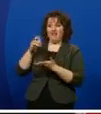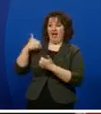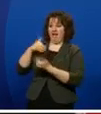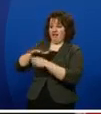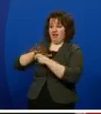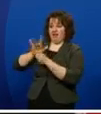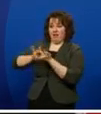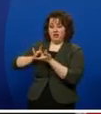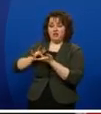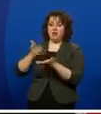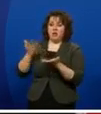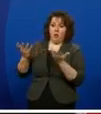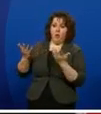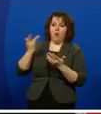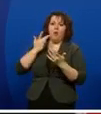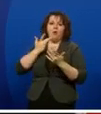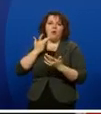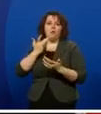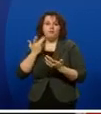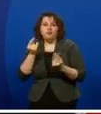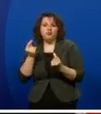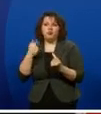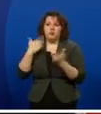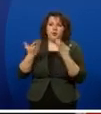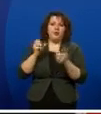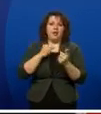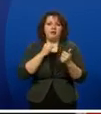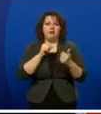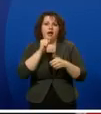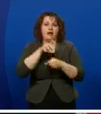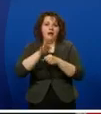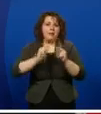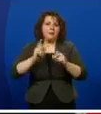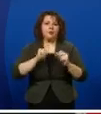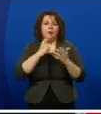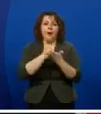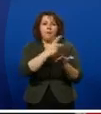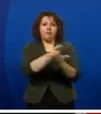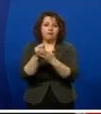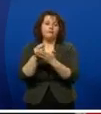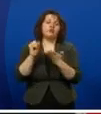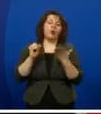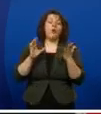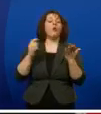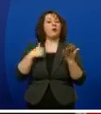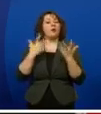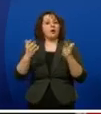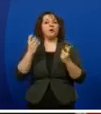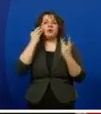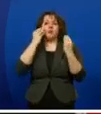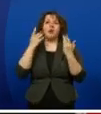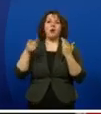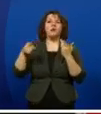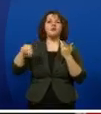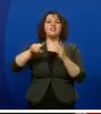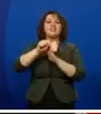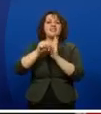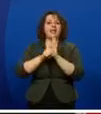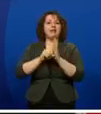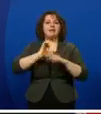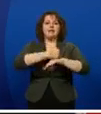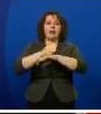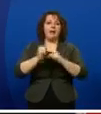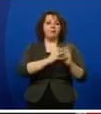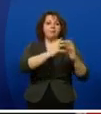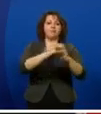to encourage other organizations throughout our state to consider standing up similar operations, and if we can